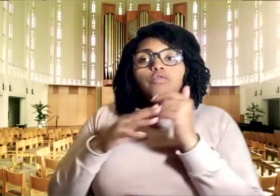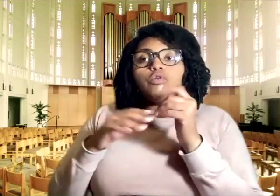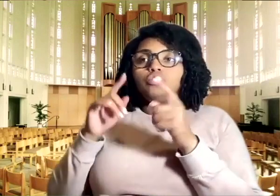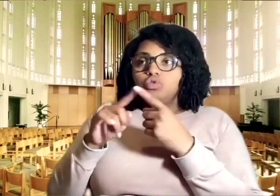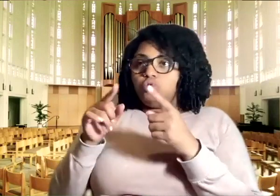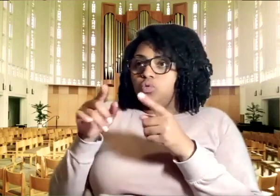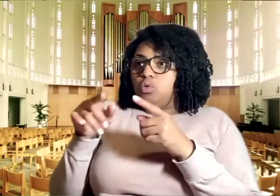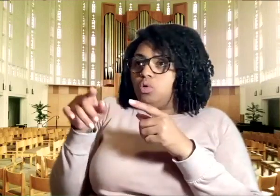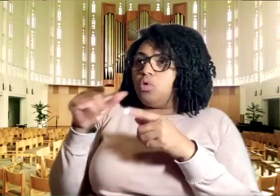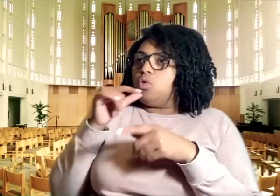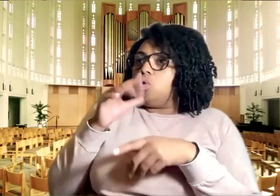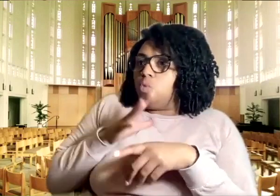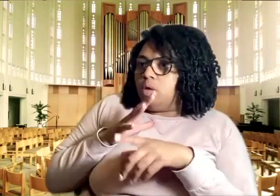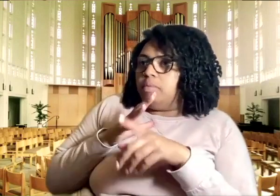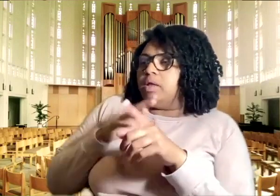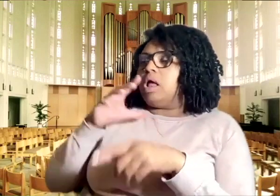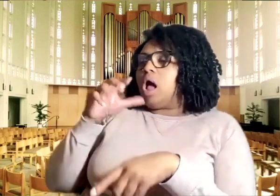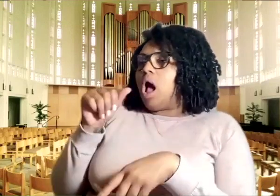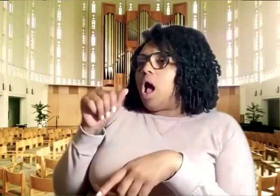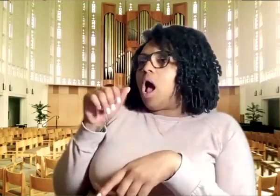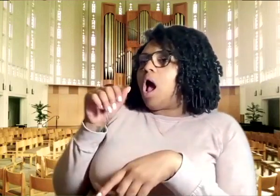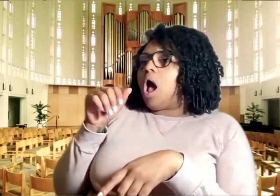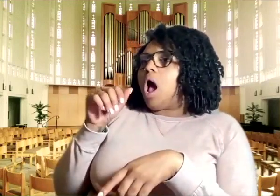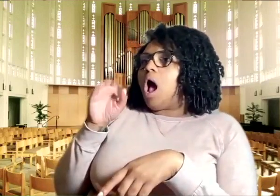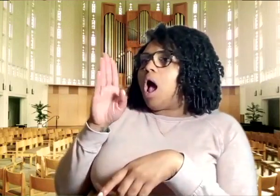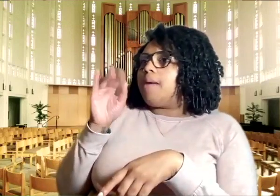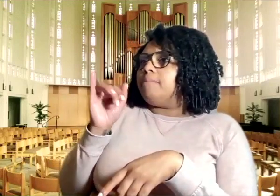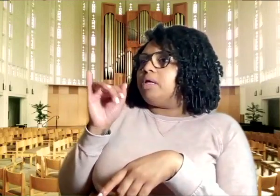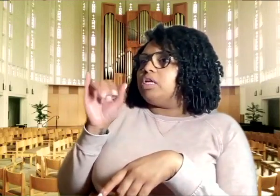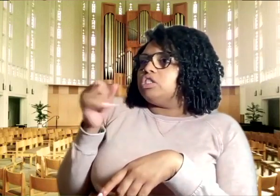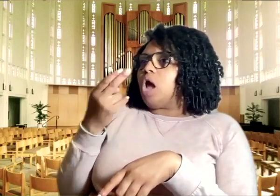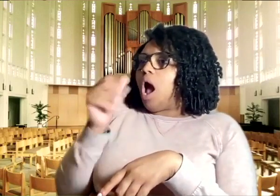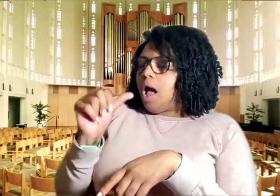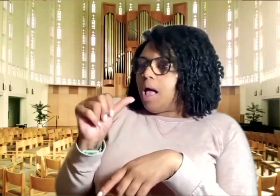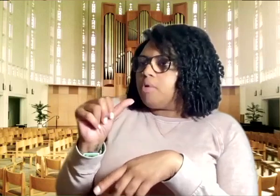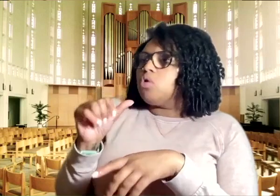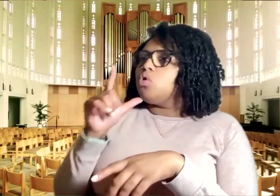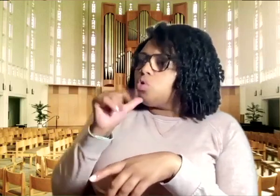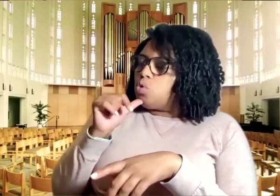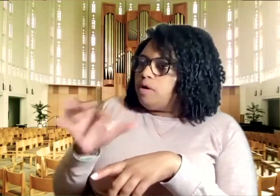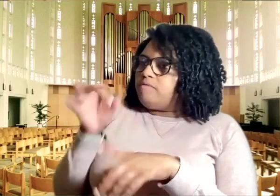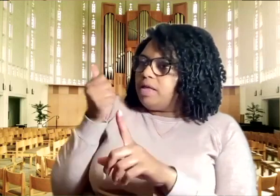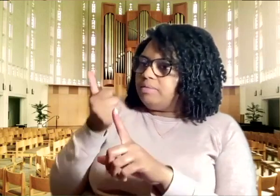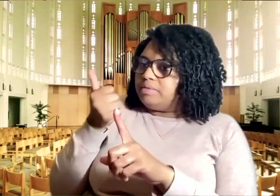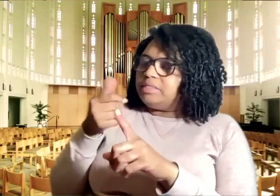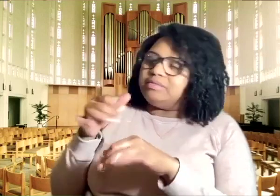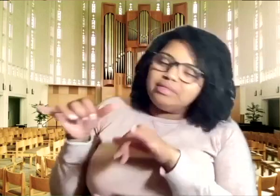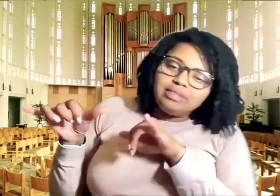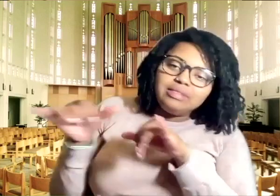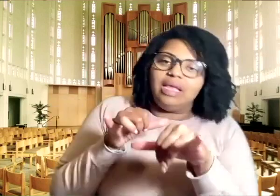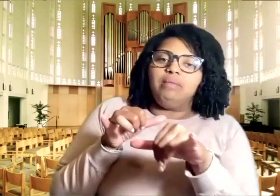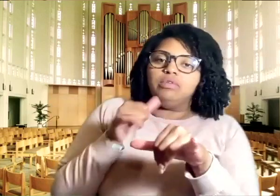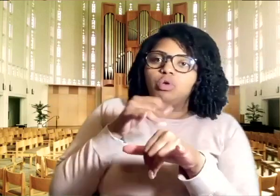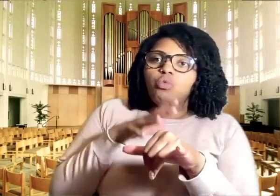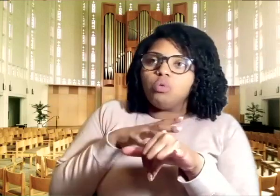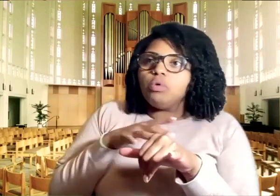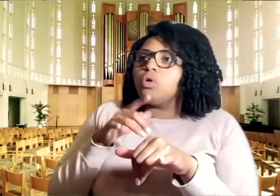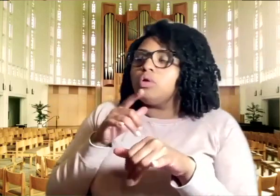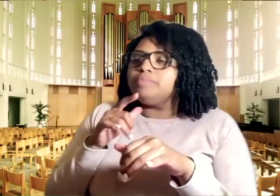yourself in her position. We have to ask who we're using to keep